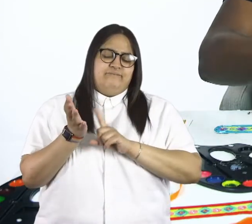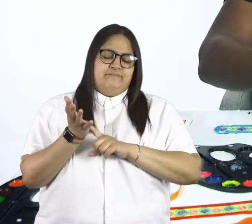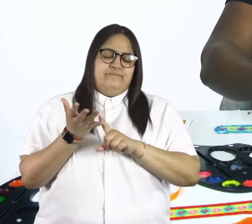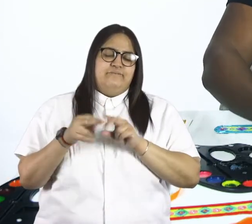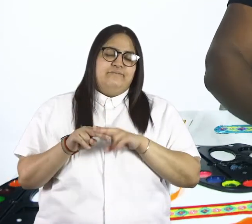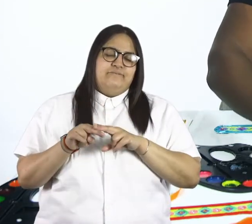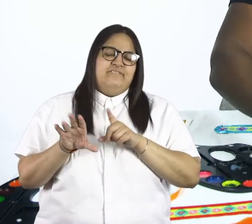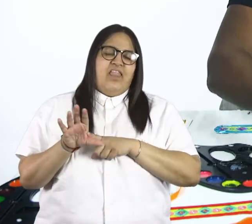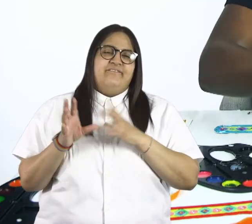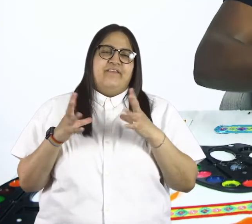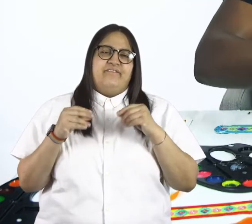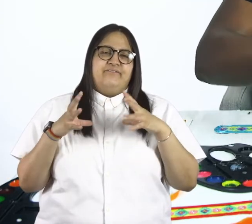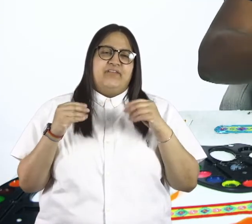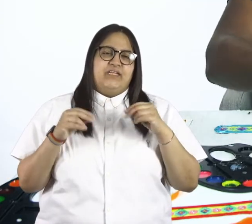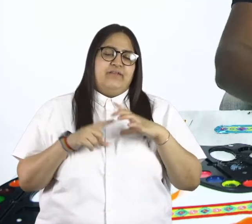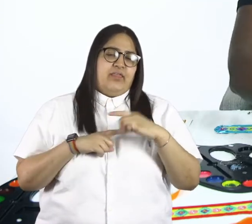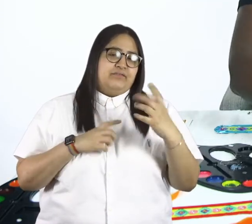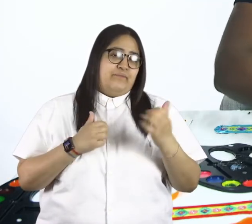feathers.